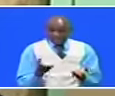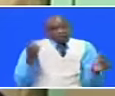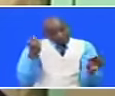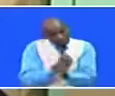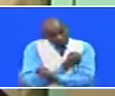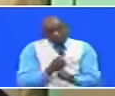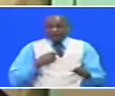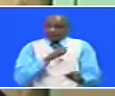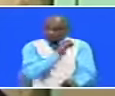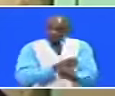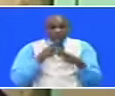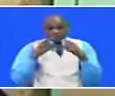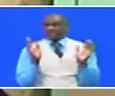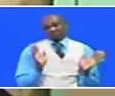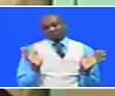in any way going to